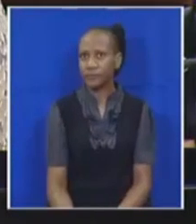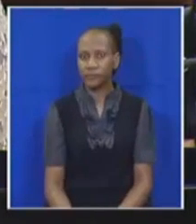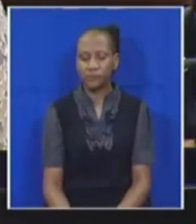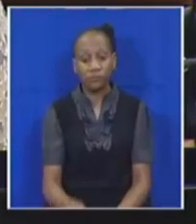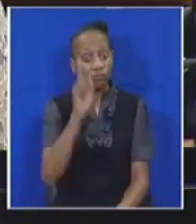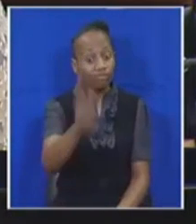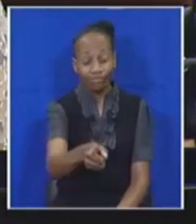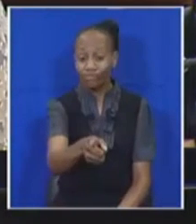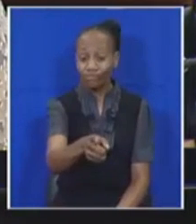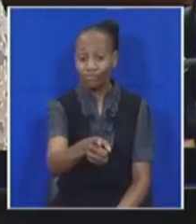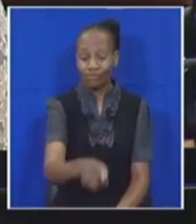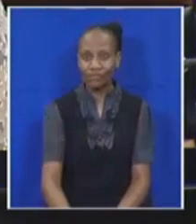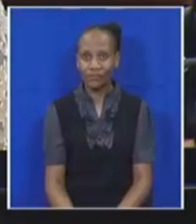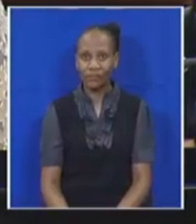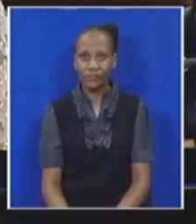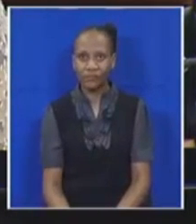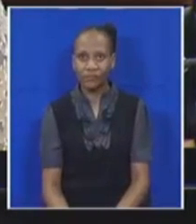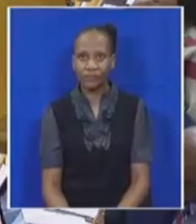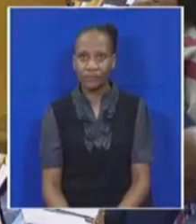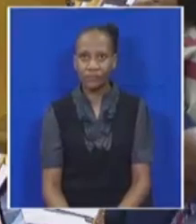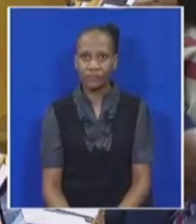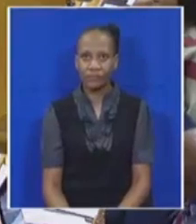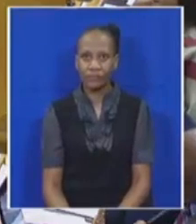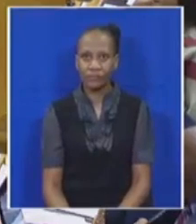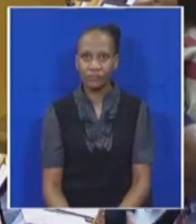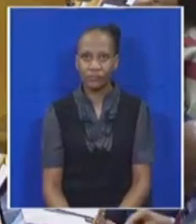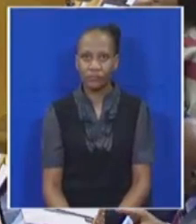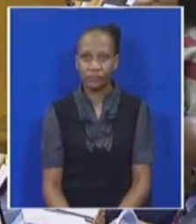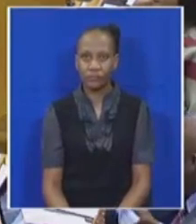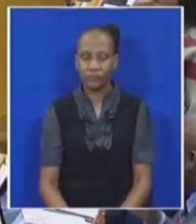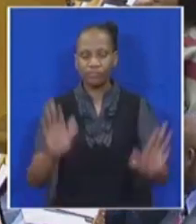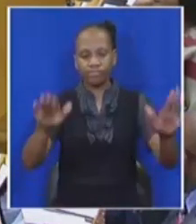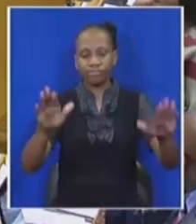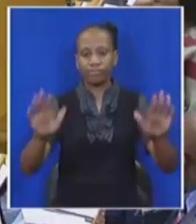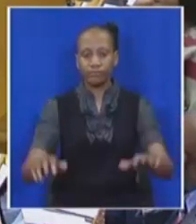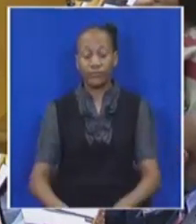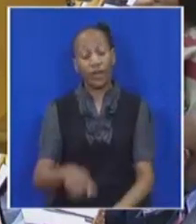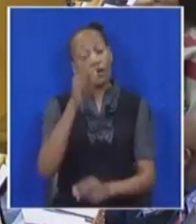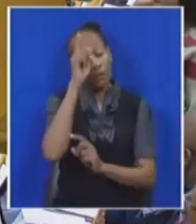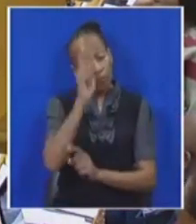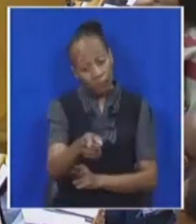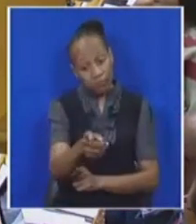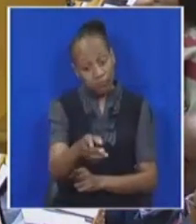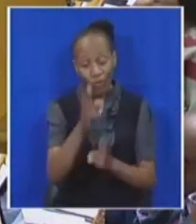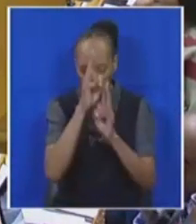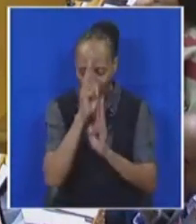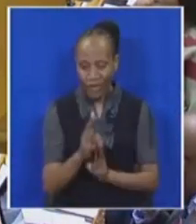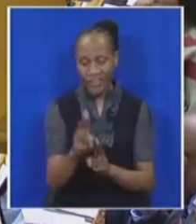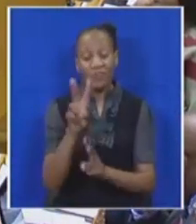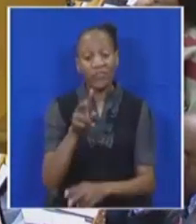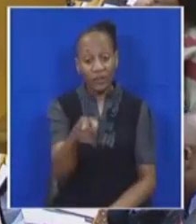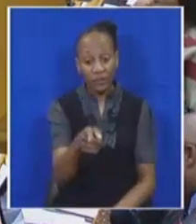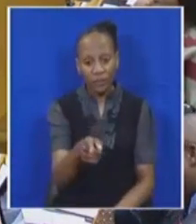Damme. You hold your back. Put KFC in it. Order. Honourable Van Damme. You are